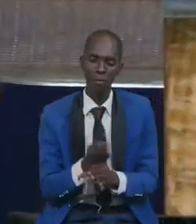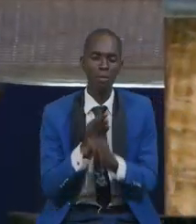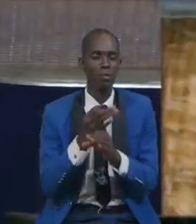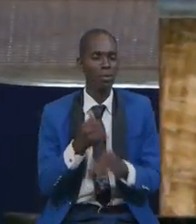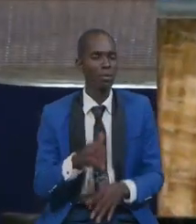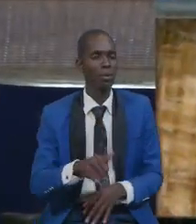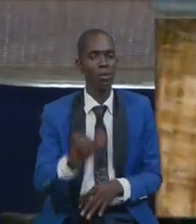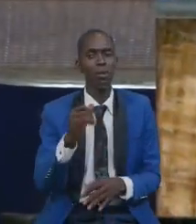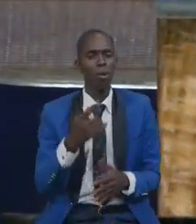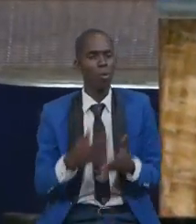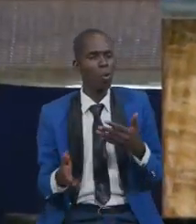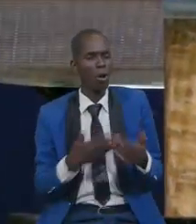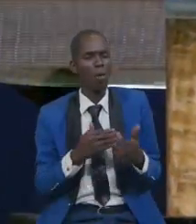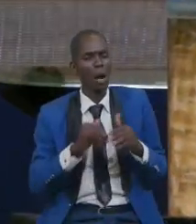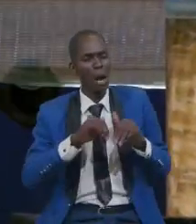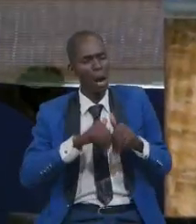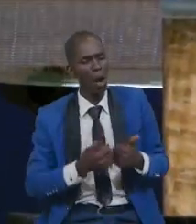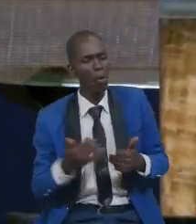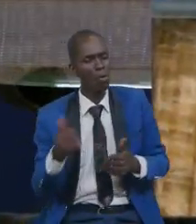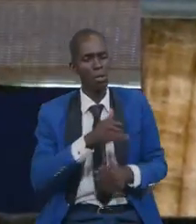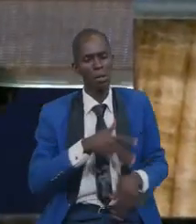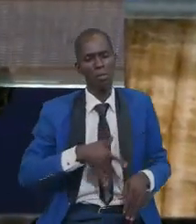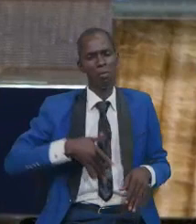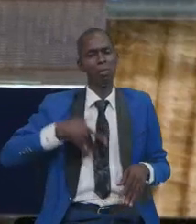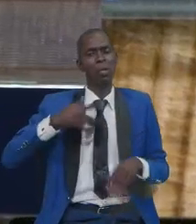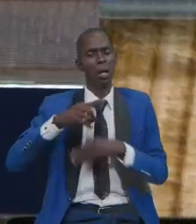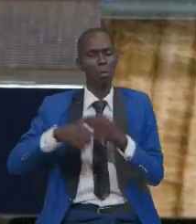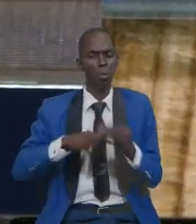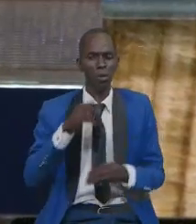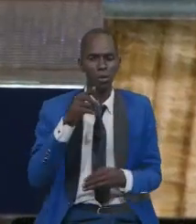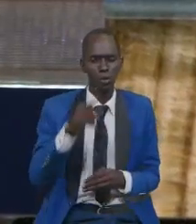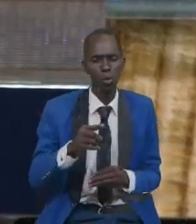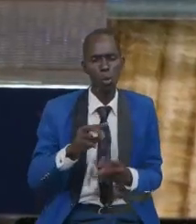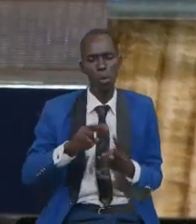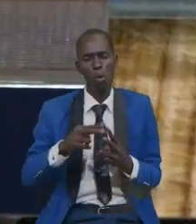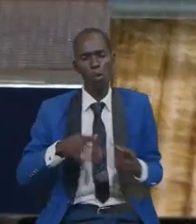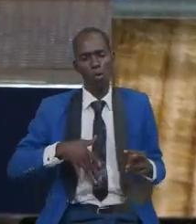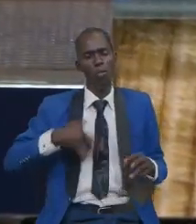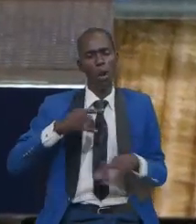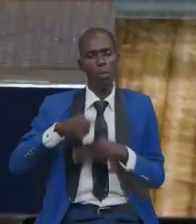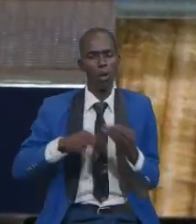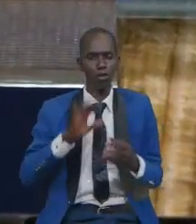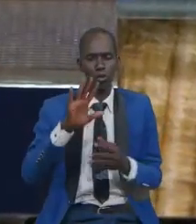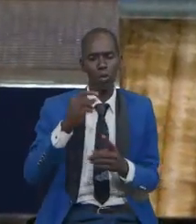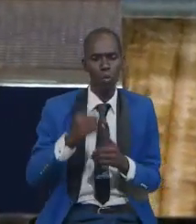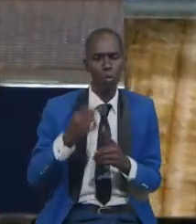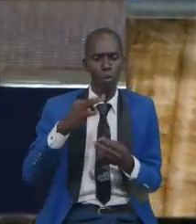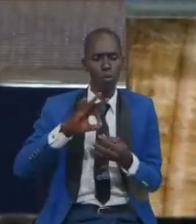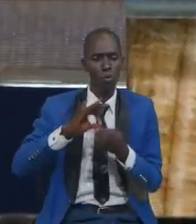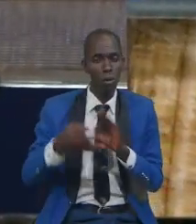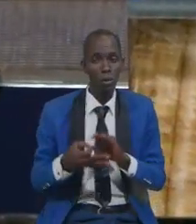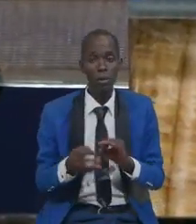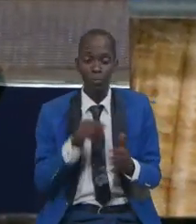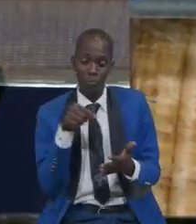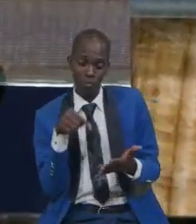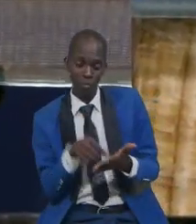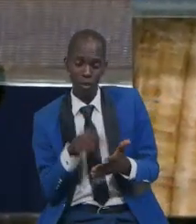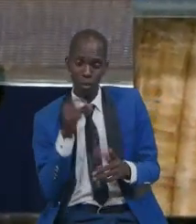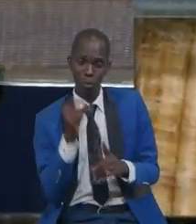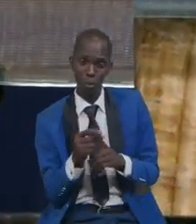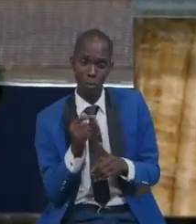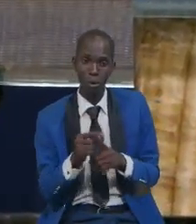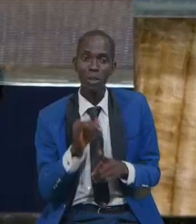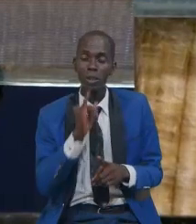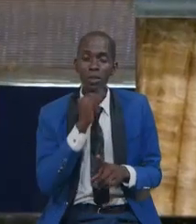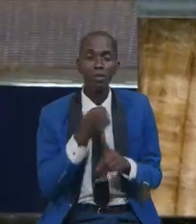they feel, however they look at it, this word, this doctrine is the decree of